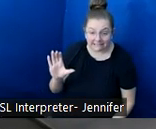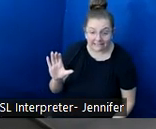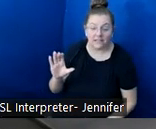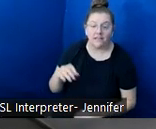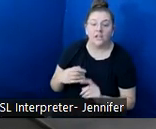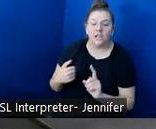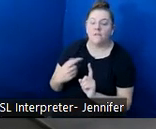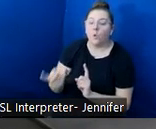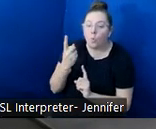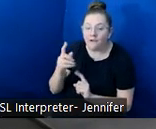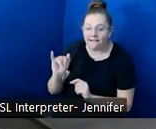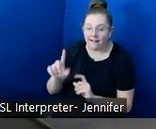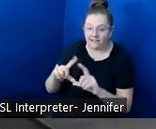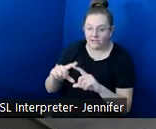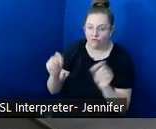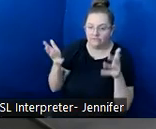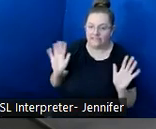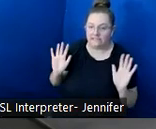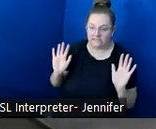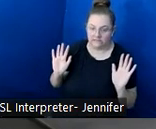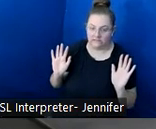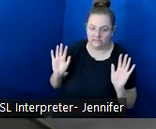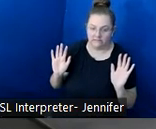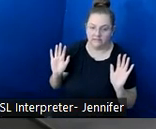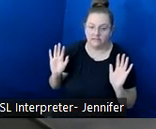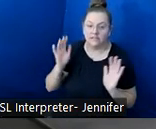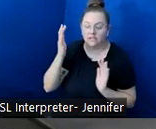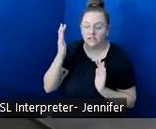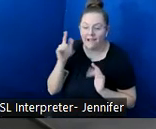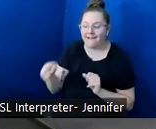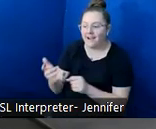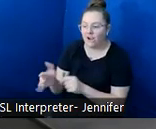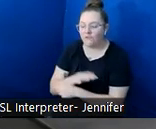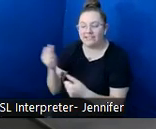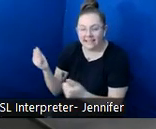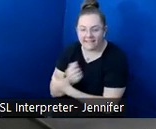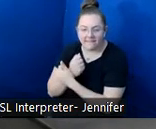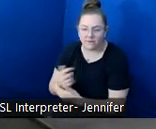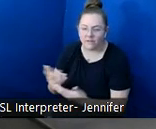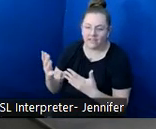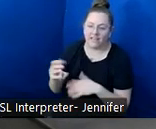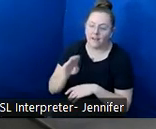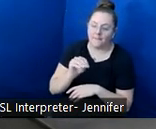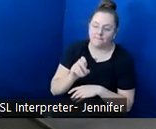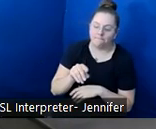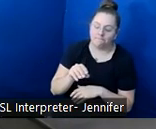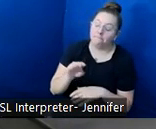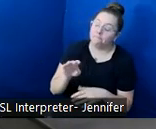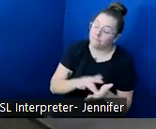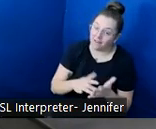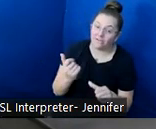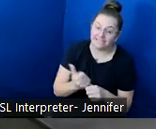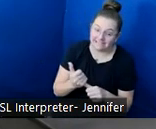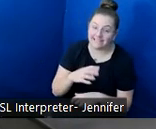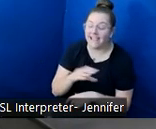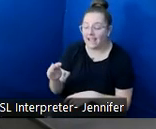member ID card to show providers because it covers all services and drugs for both medical assistance and